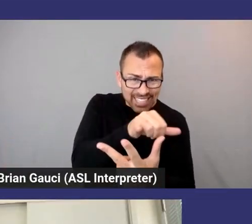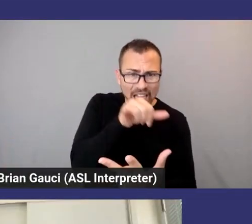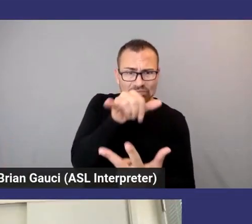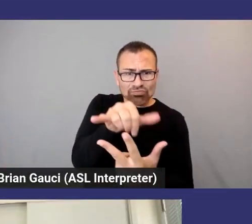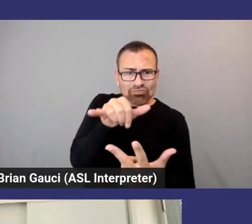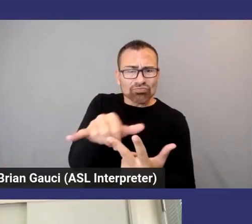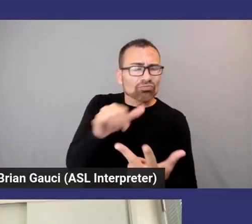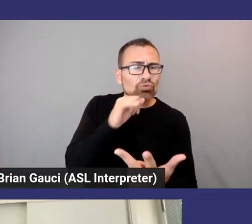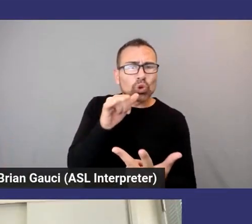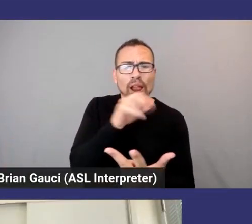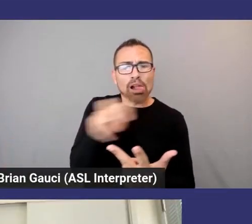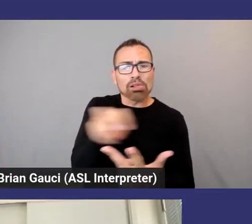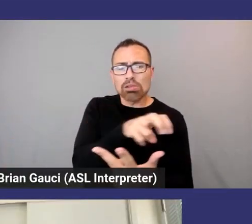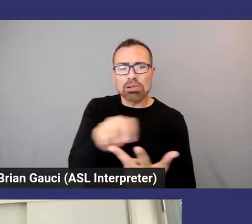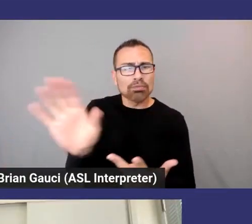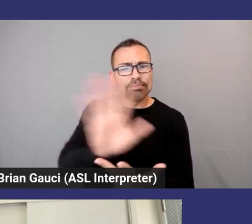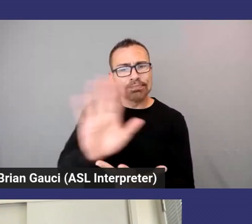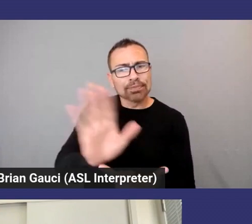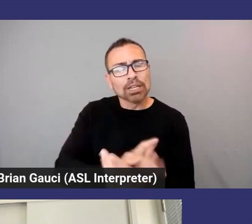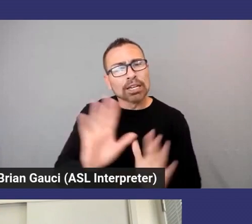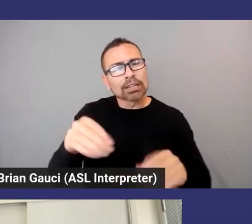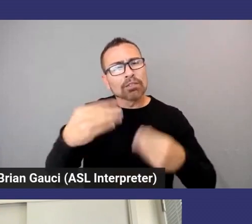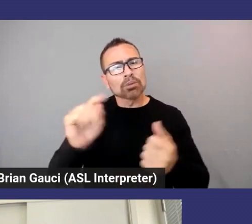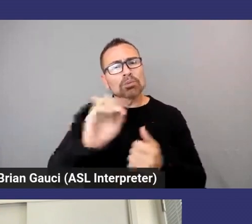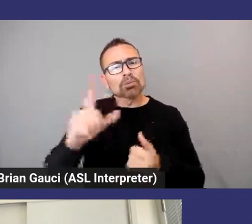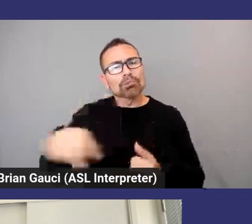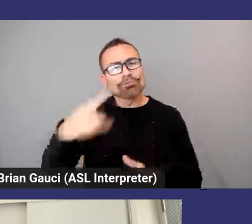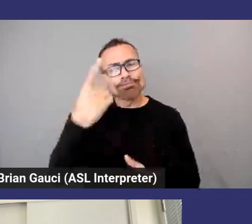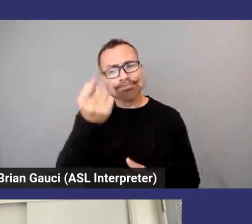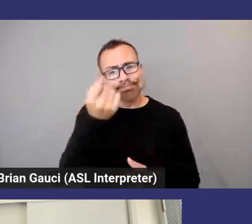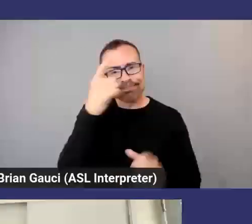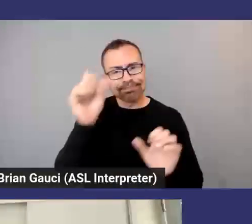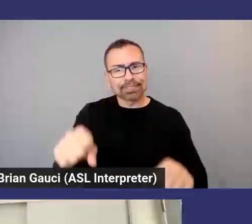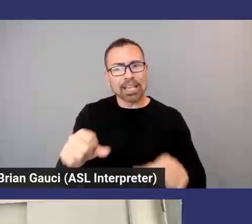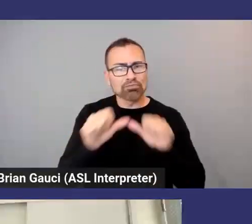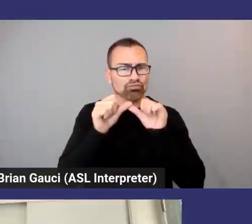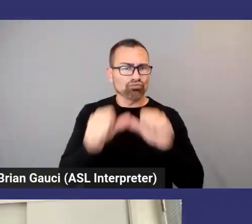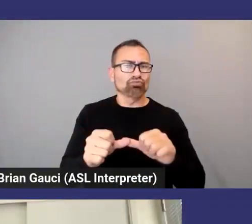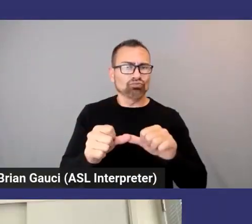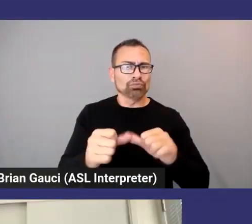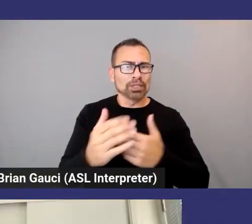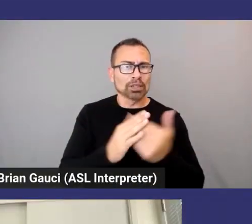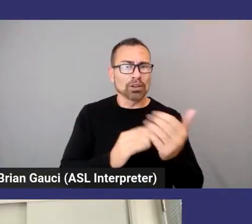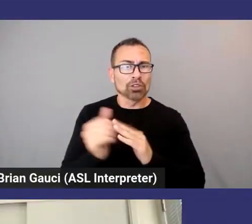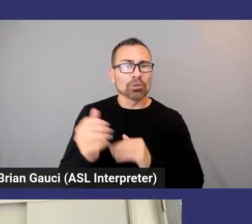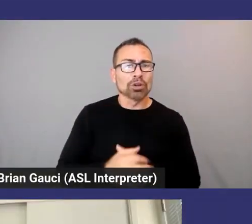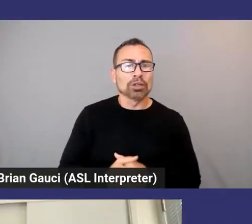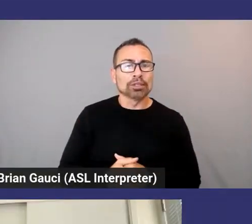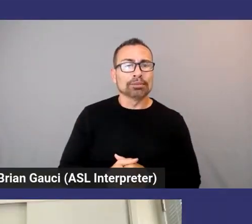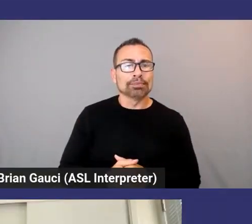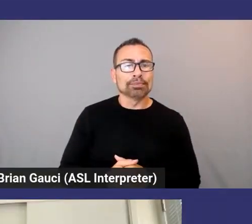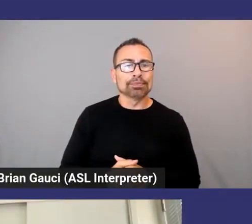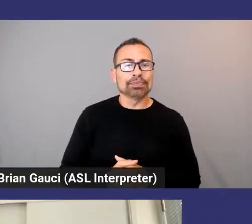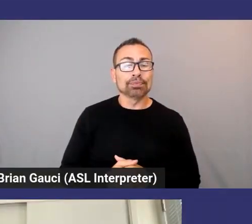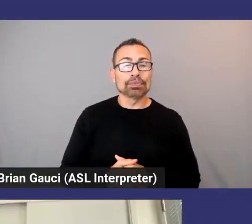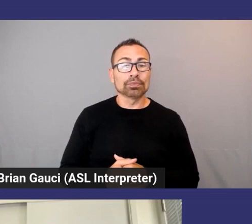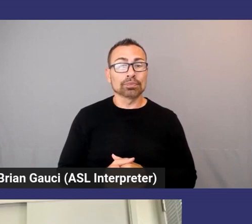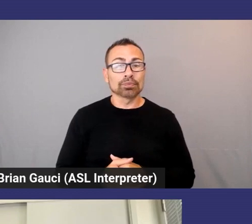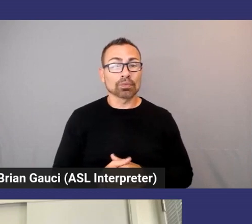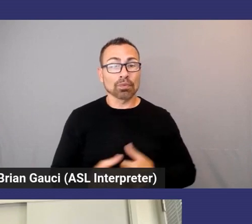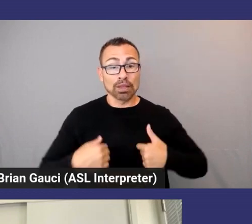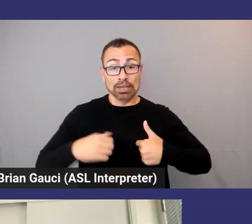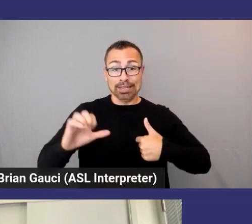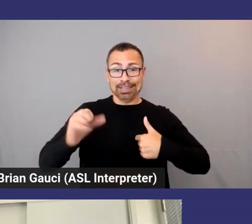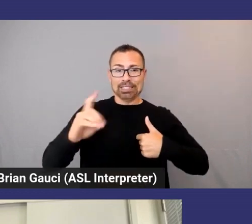at. Yeah, I think that makes a lot of sense. And I love the way you started to explain it where, you know, when we think of traditional networking, we may be down at like the